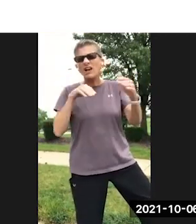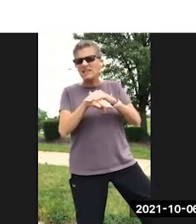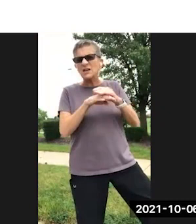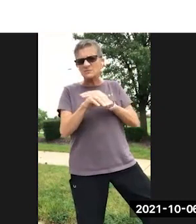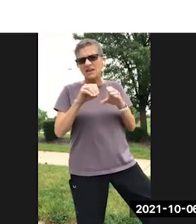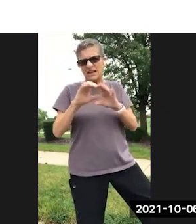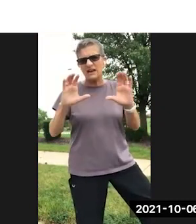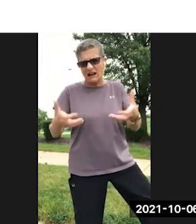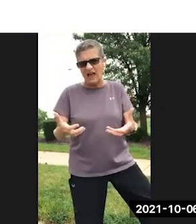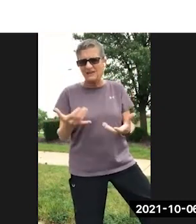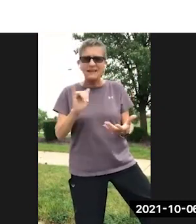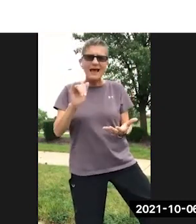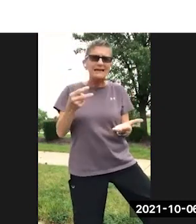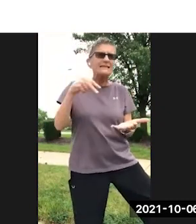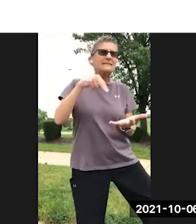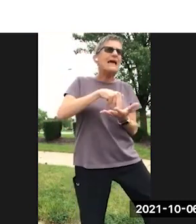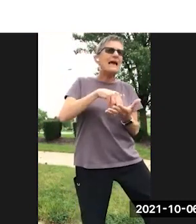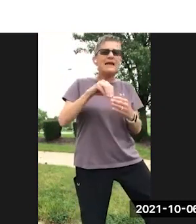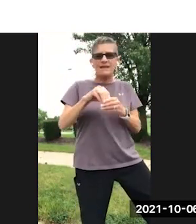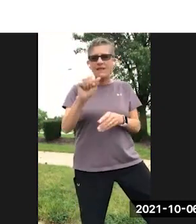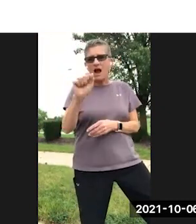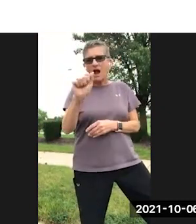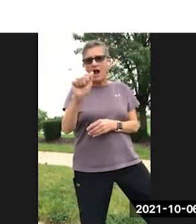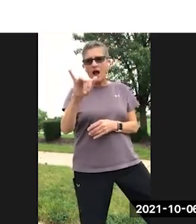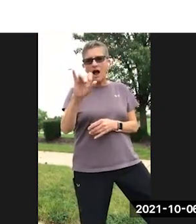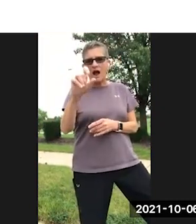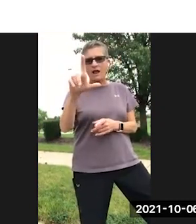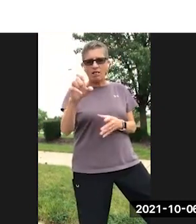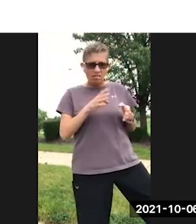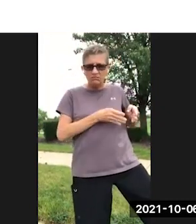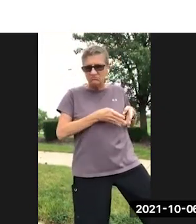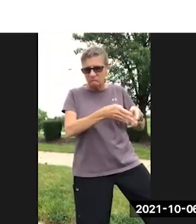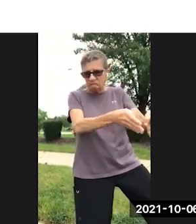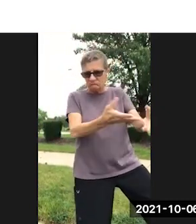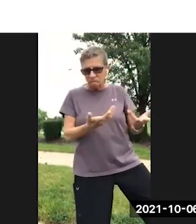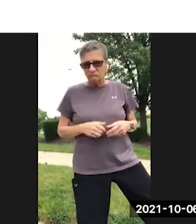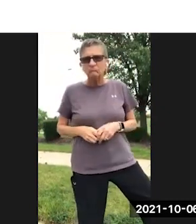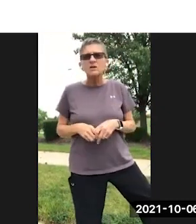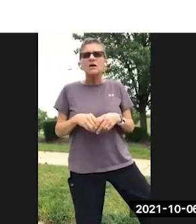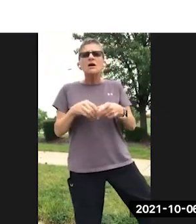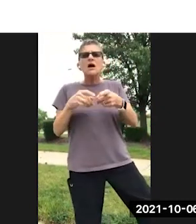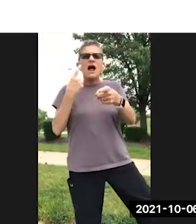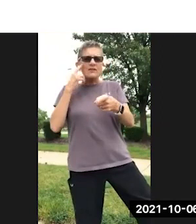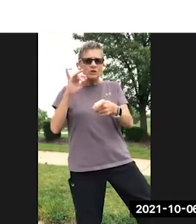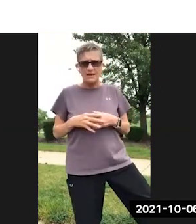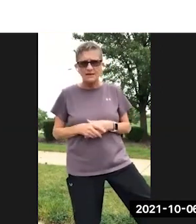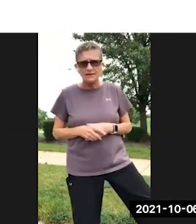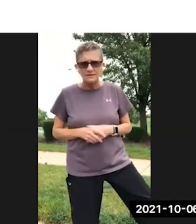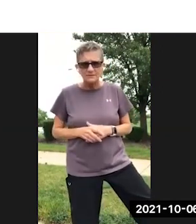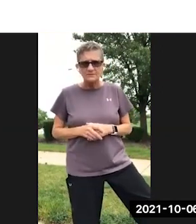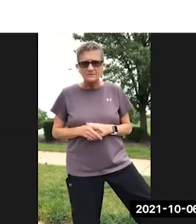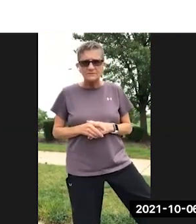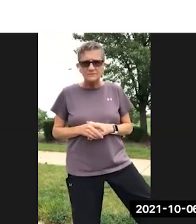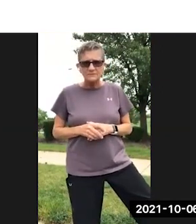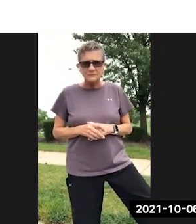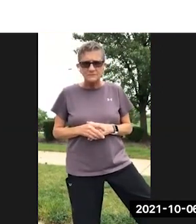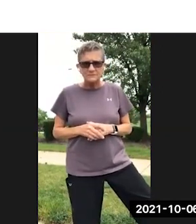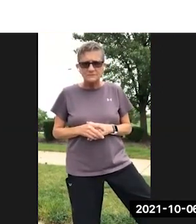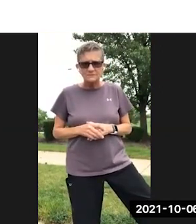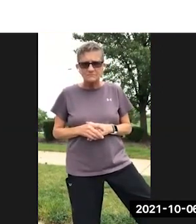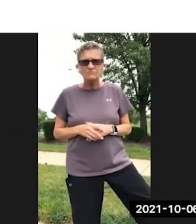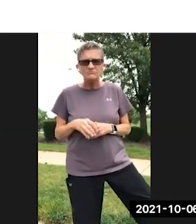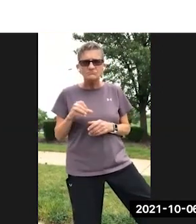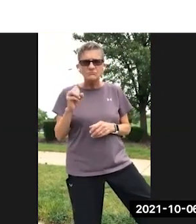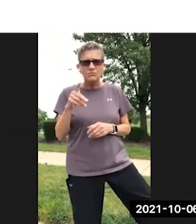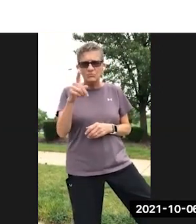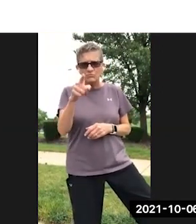maybe standing up in the aisles. And I believe Julia is going to take the next slide. Okay, so these are